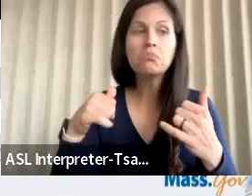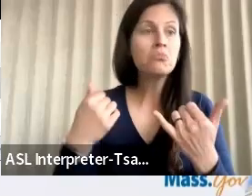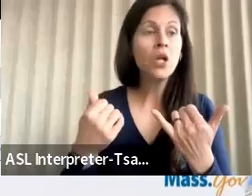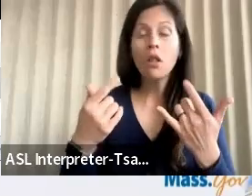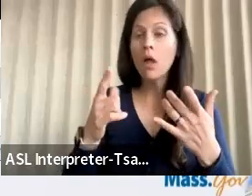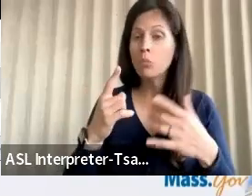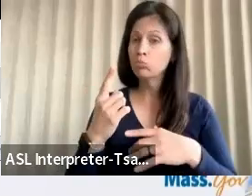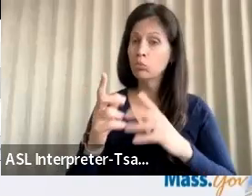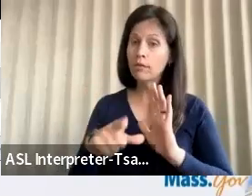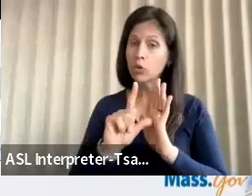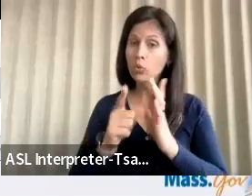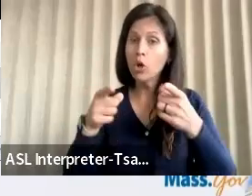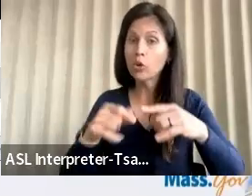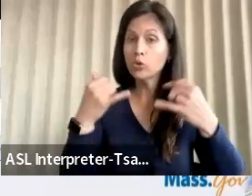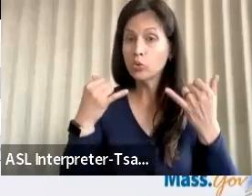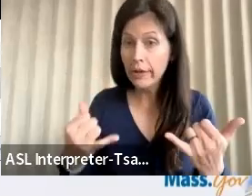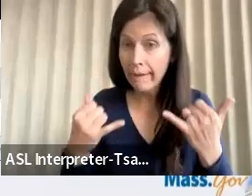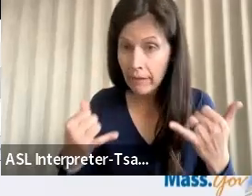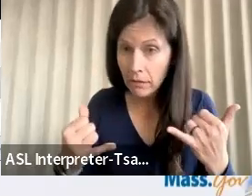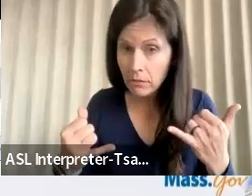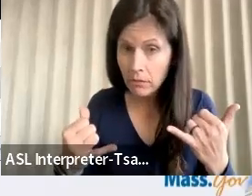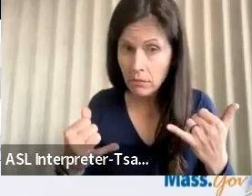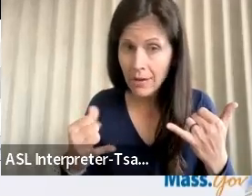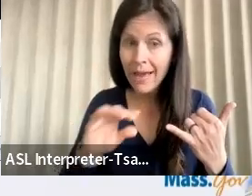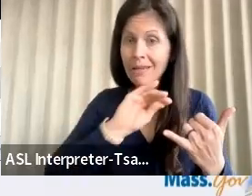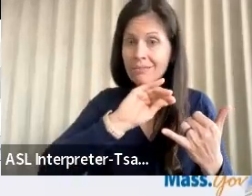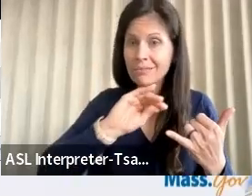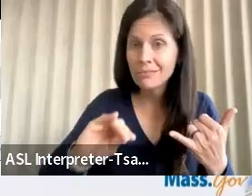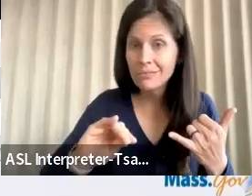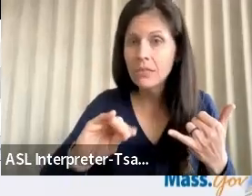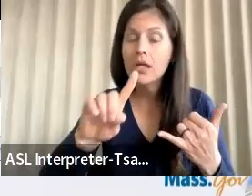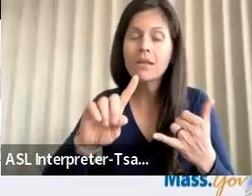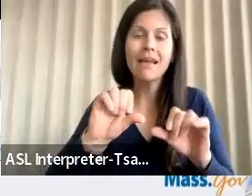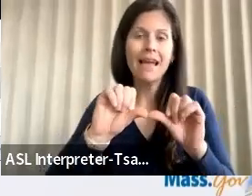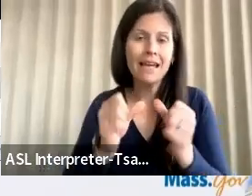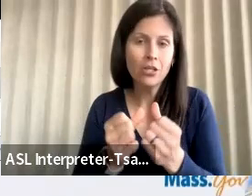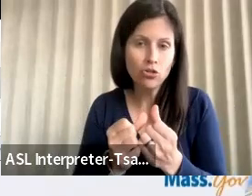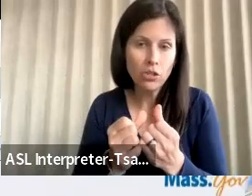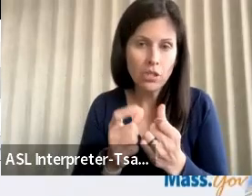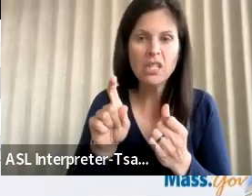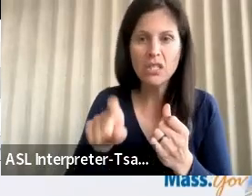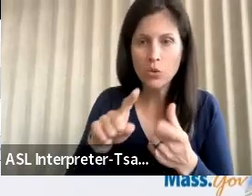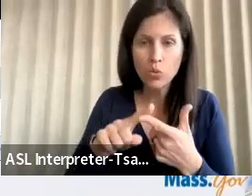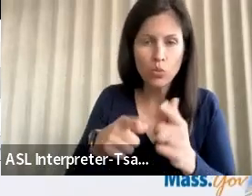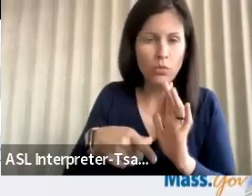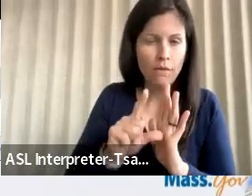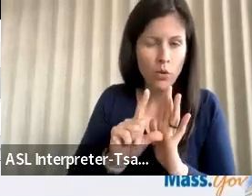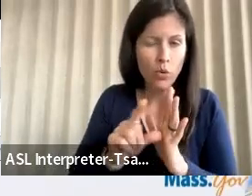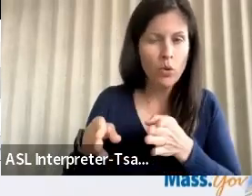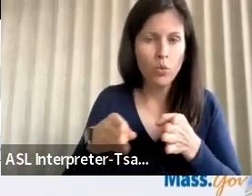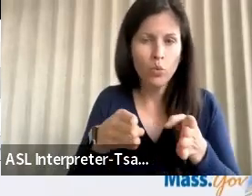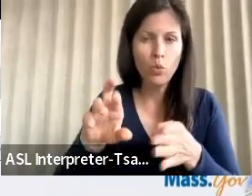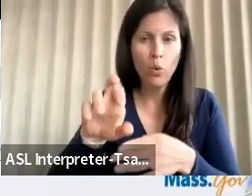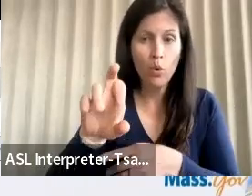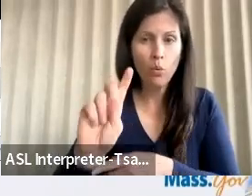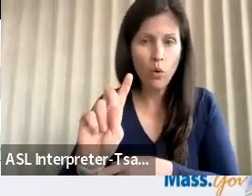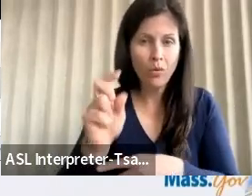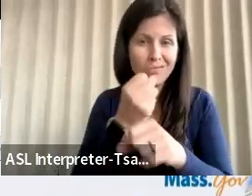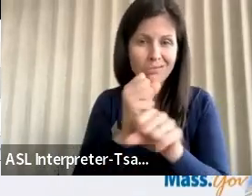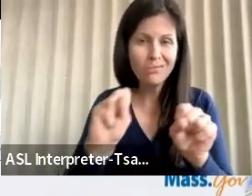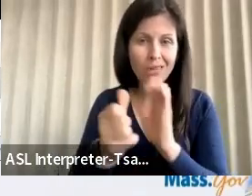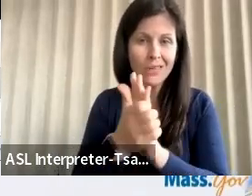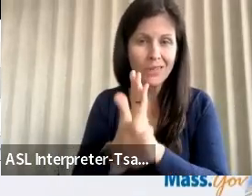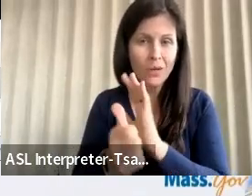today and insert: the agency needs to review road safety skills with